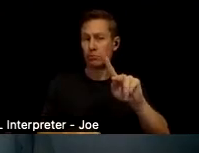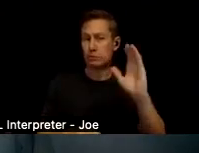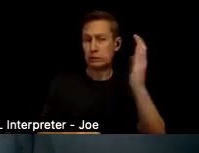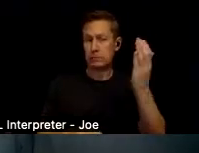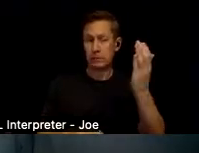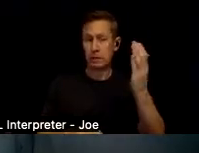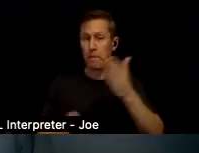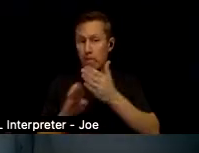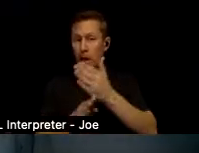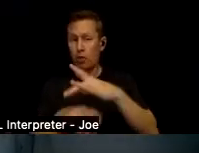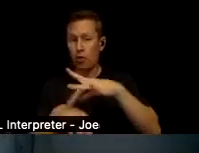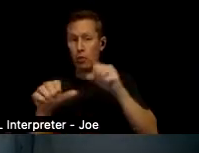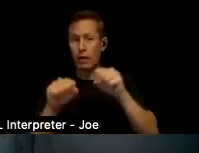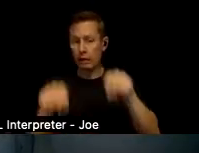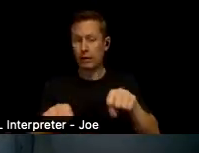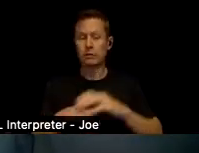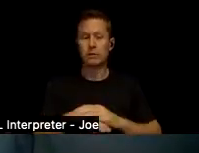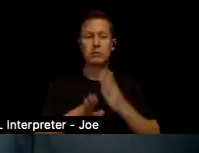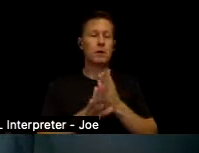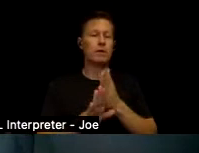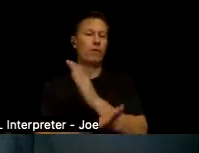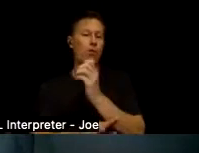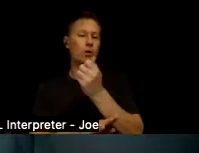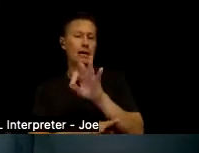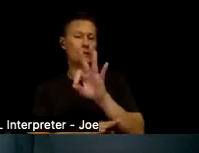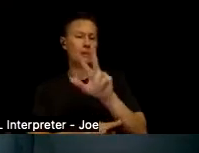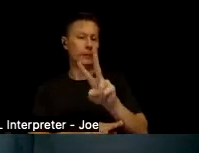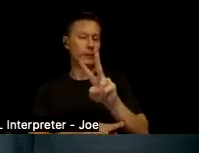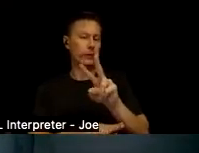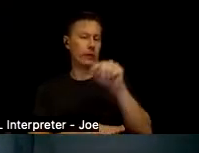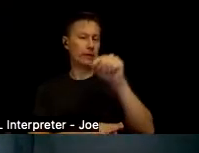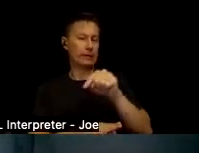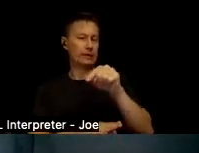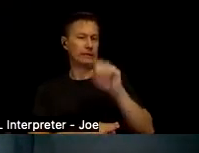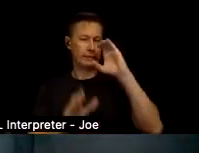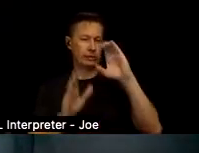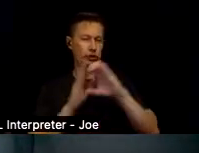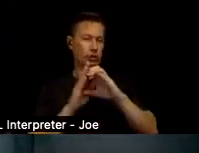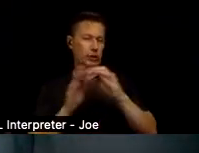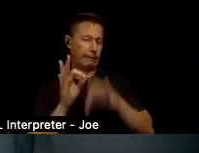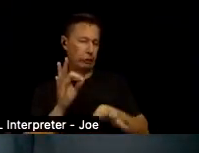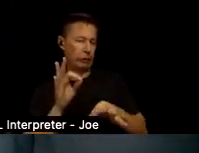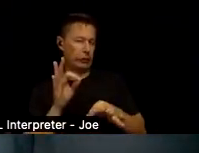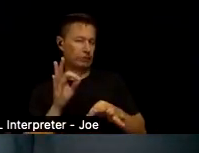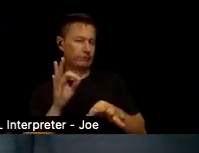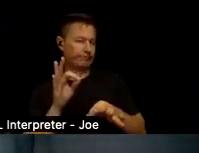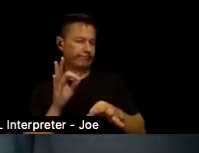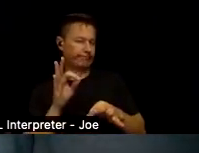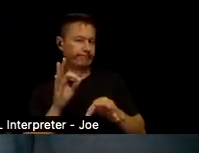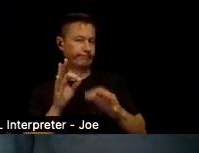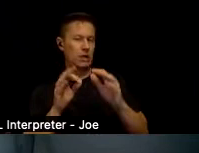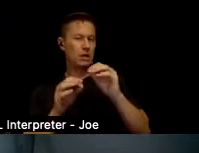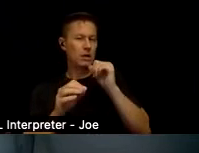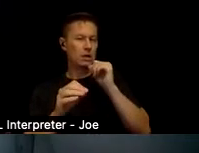We've known, even before 92, we knew that this cartoon was really too simple, that earthquake sequences don't